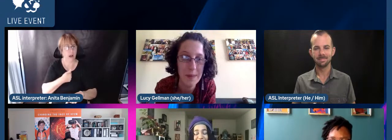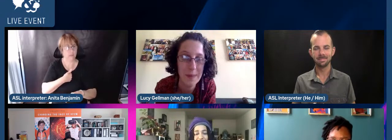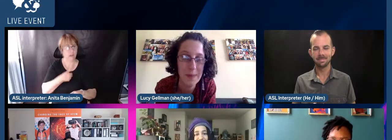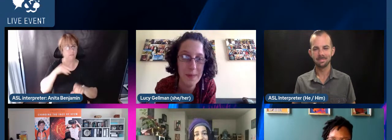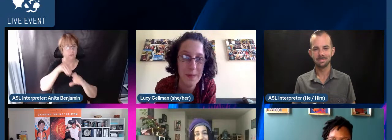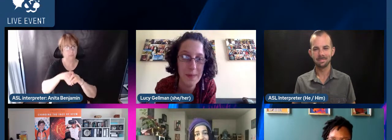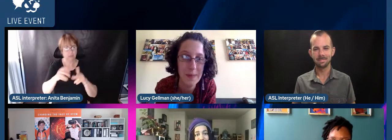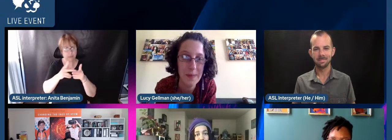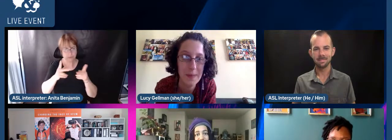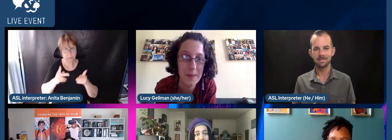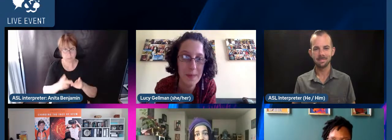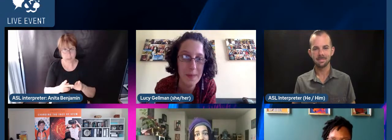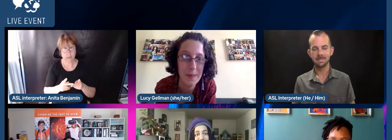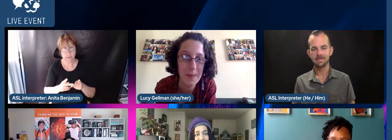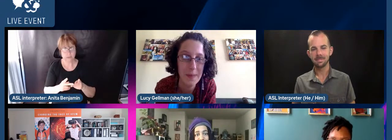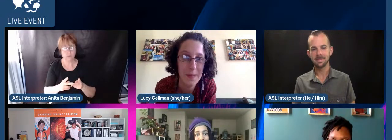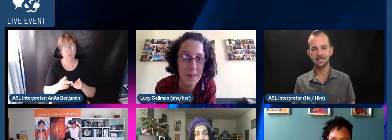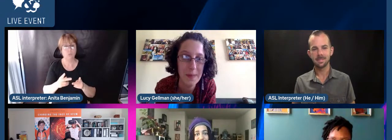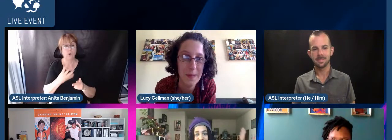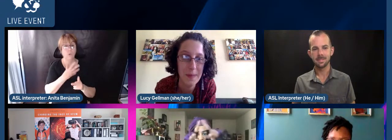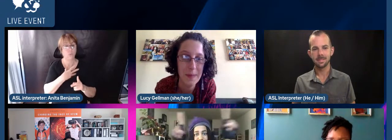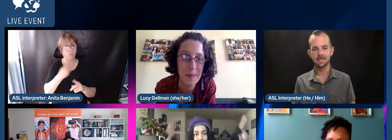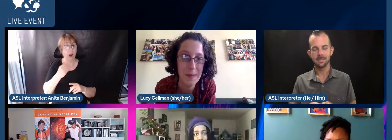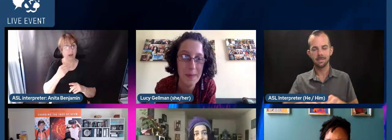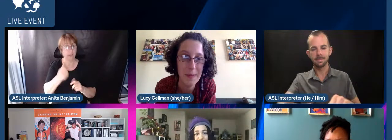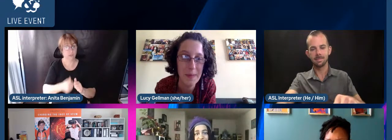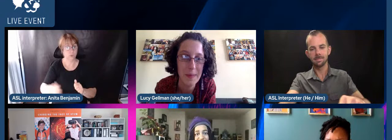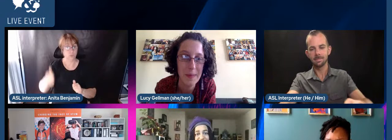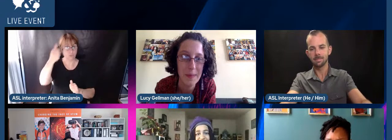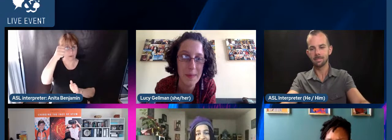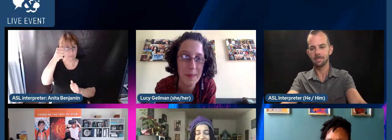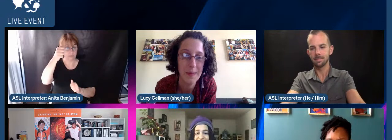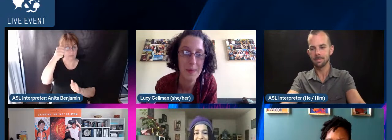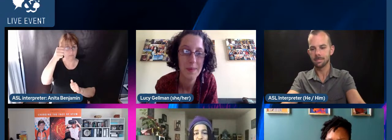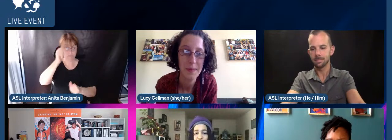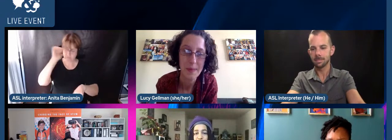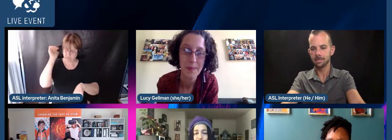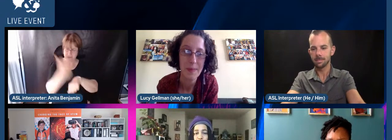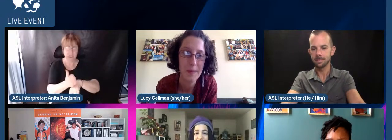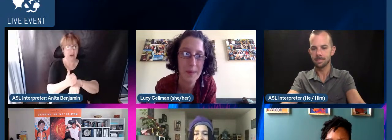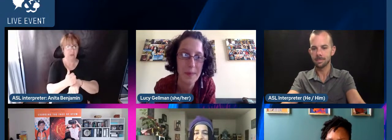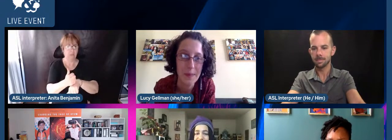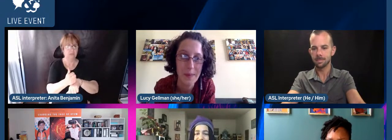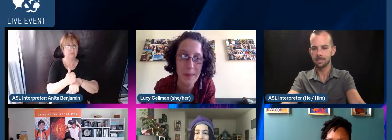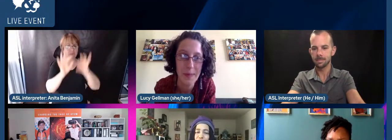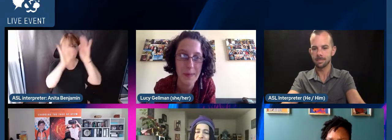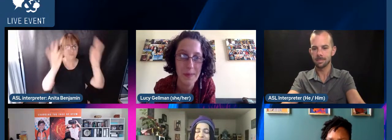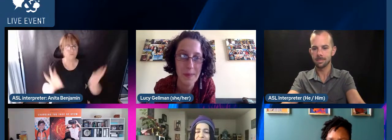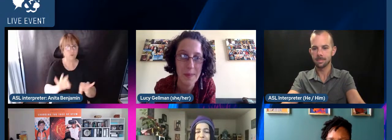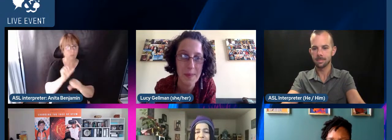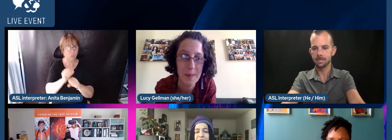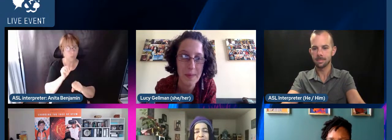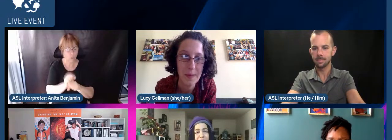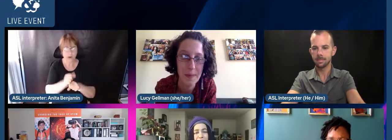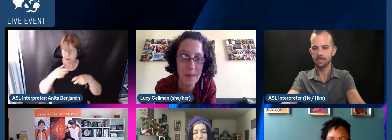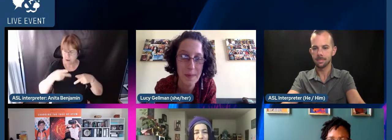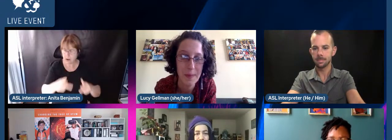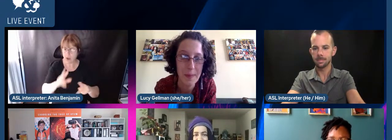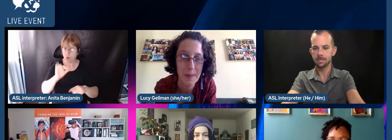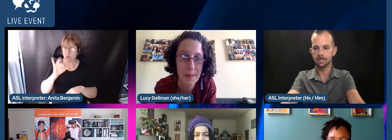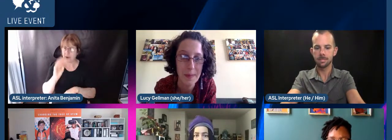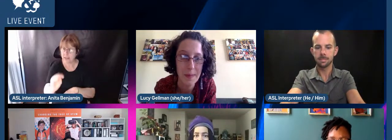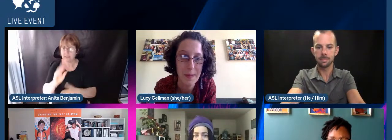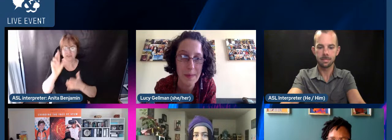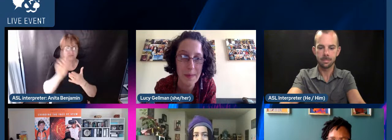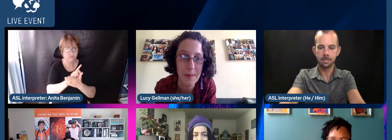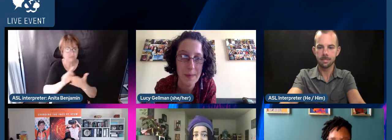where white supremacy culture has created frameworks that allow whiteness and racism to be